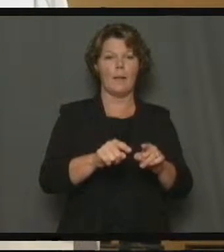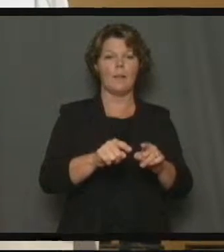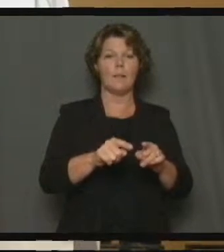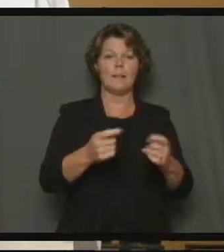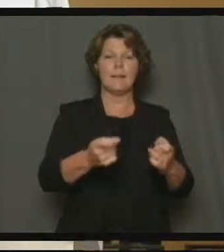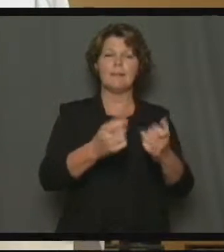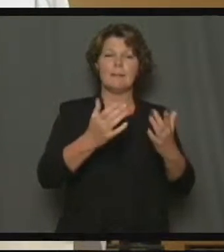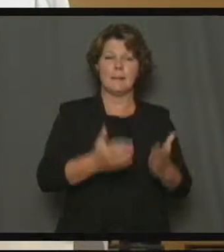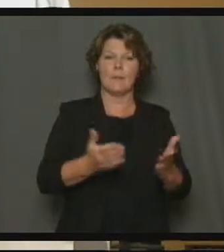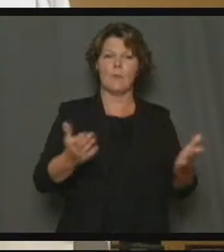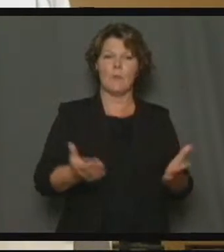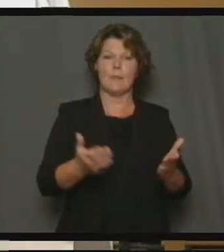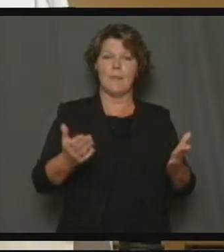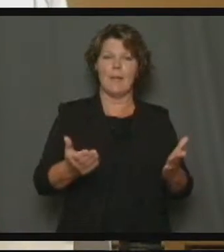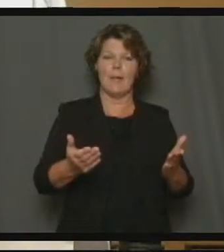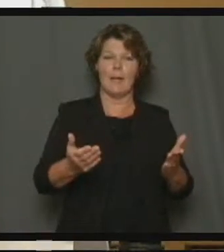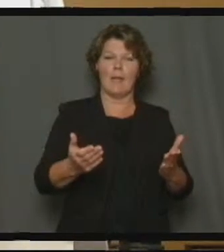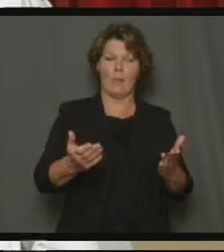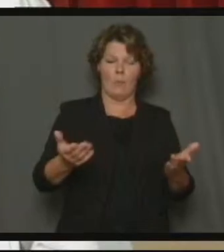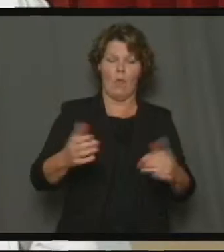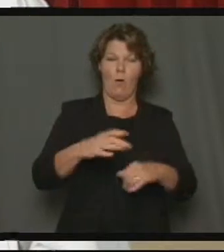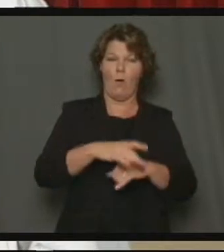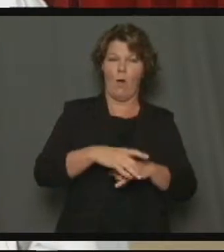on this side of heaven.